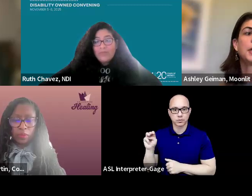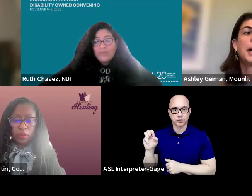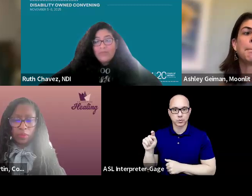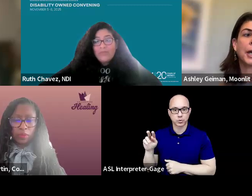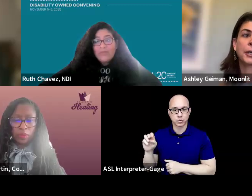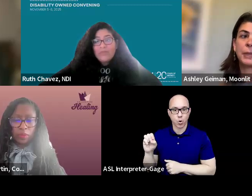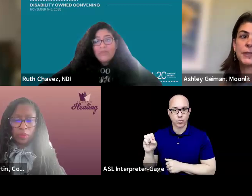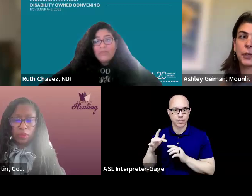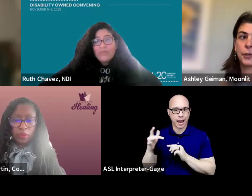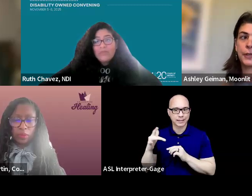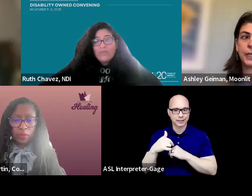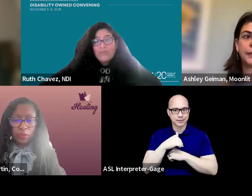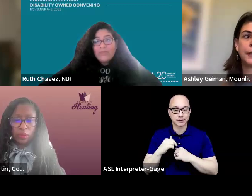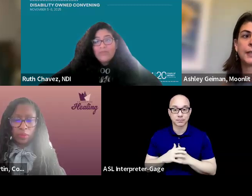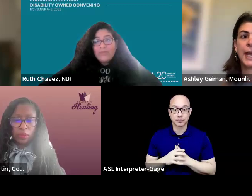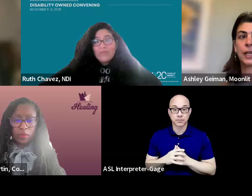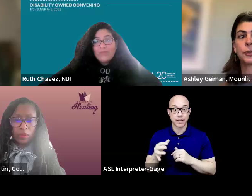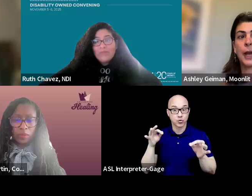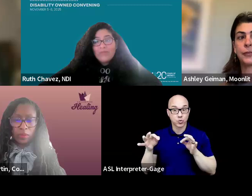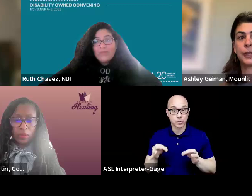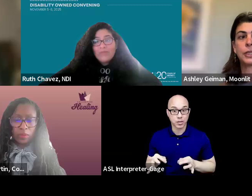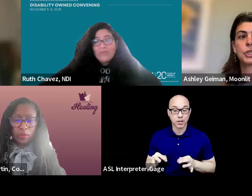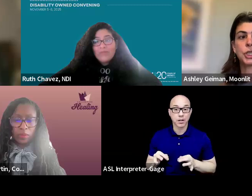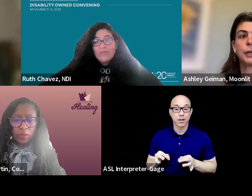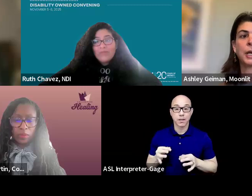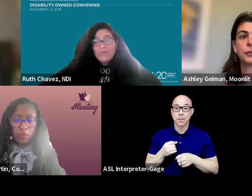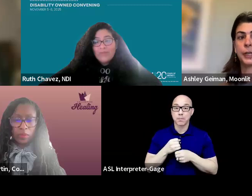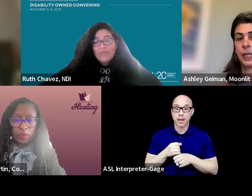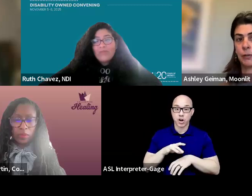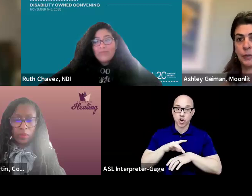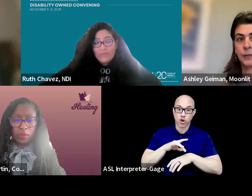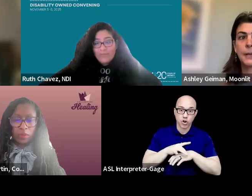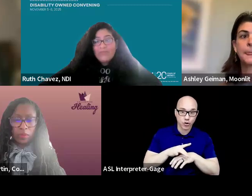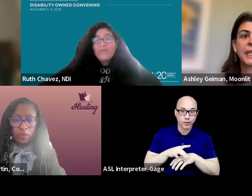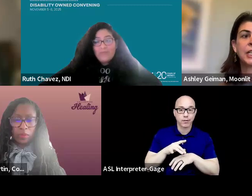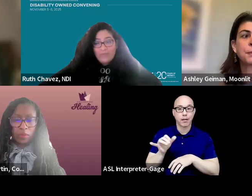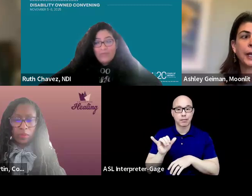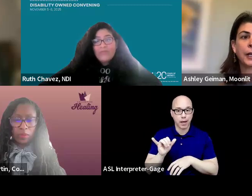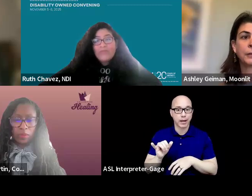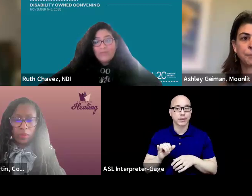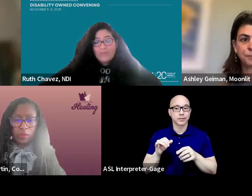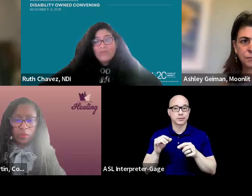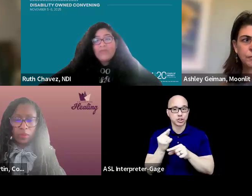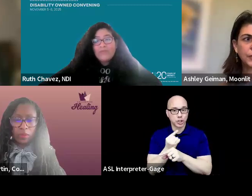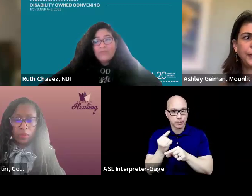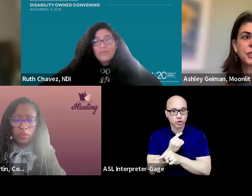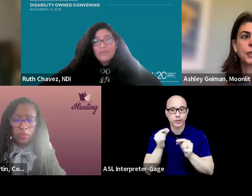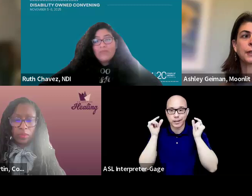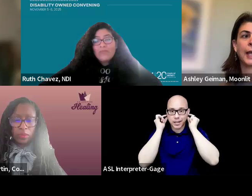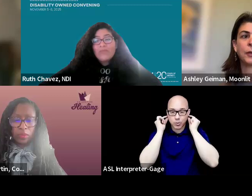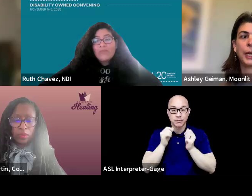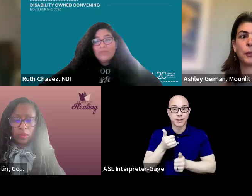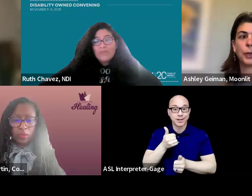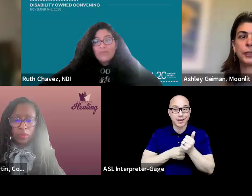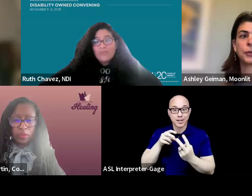description is modern meets earthy in these handcrafted geometric earrings. Each pair